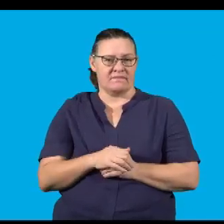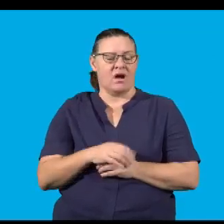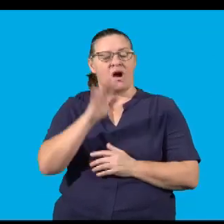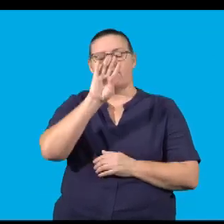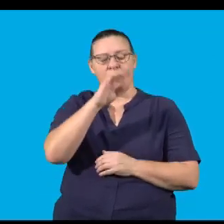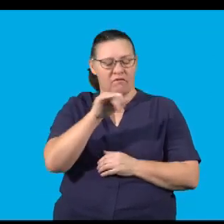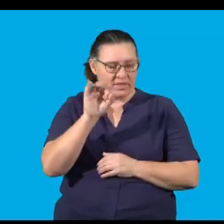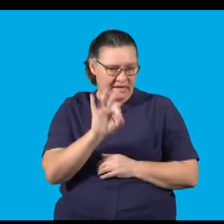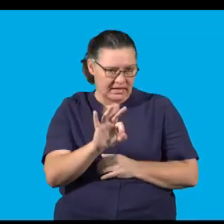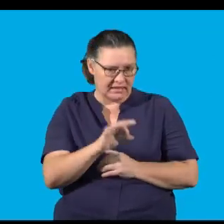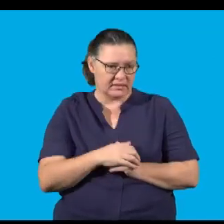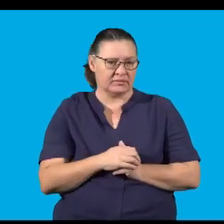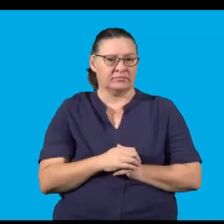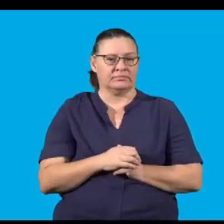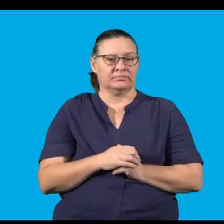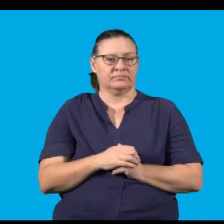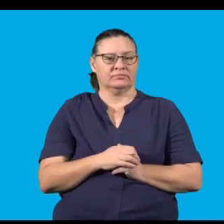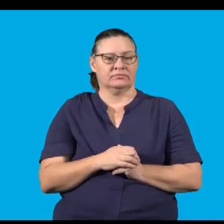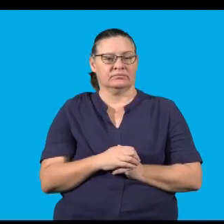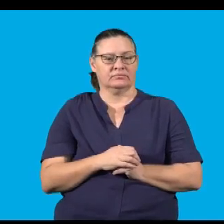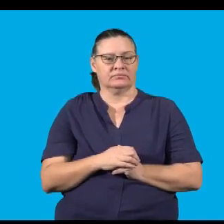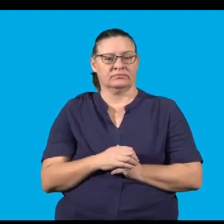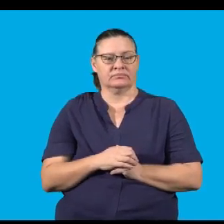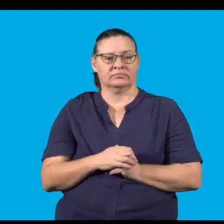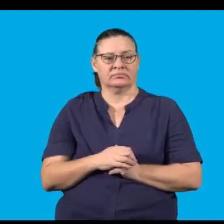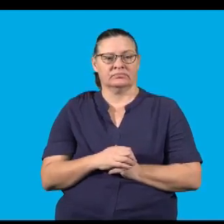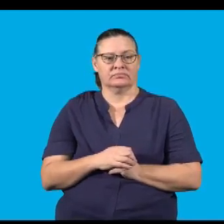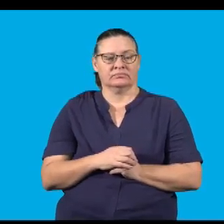have a look, it was 4 over 3.